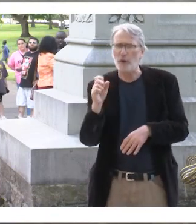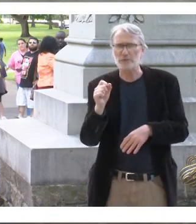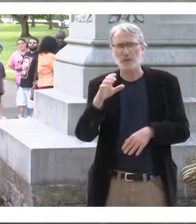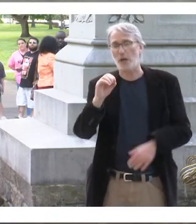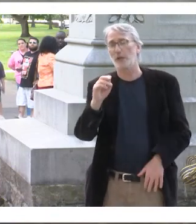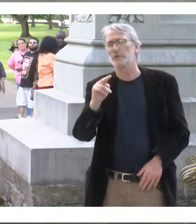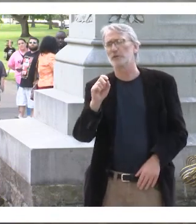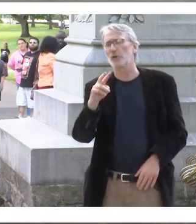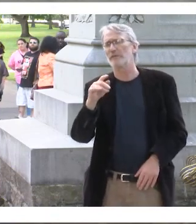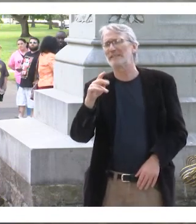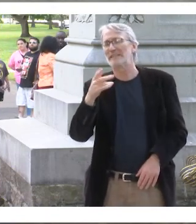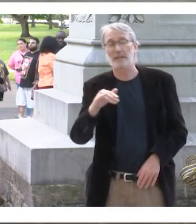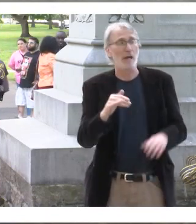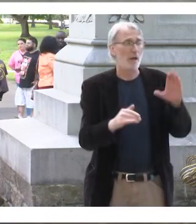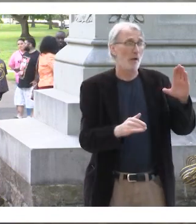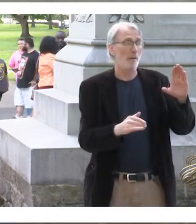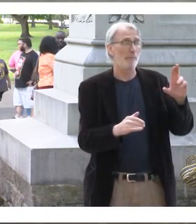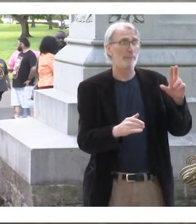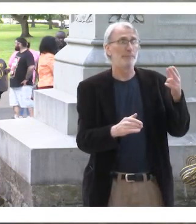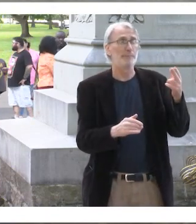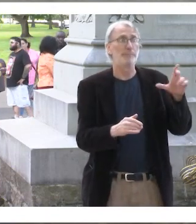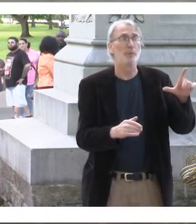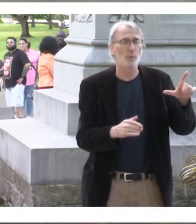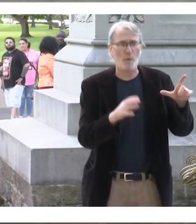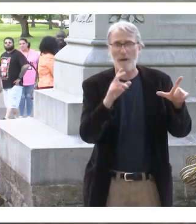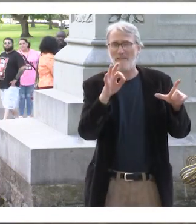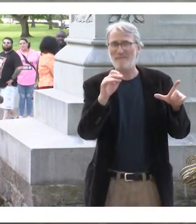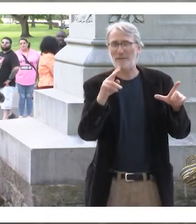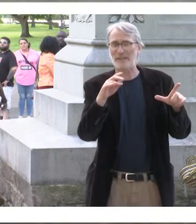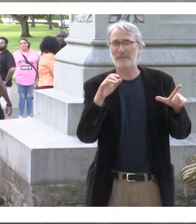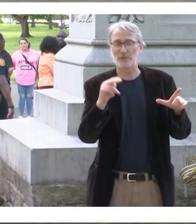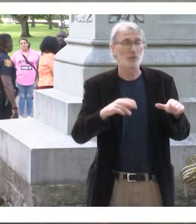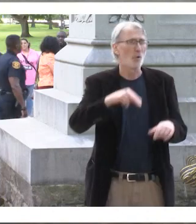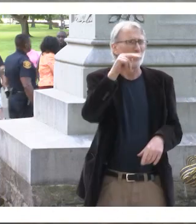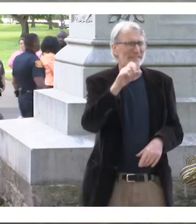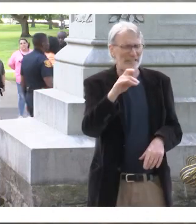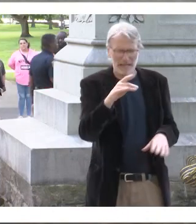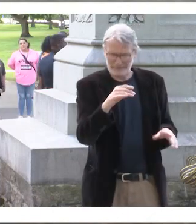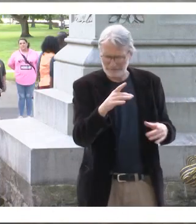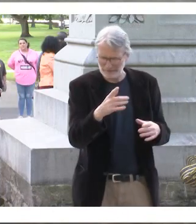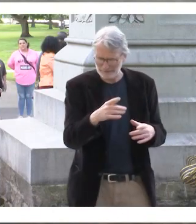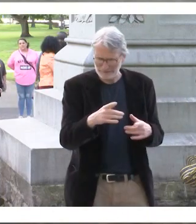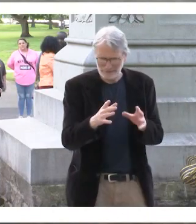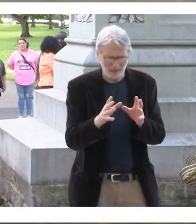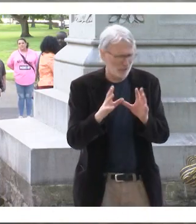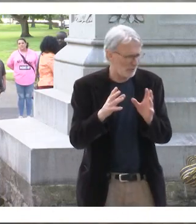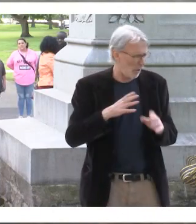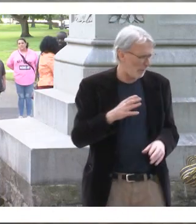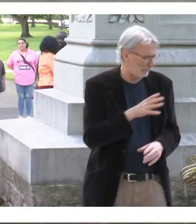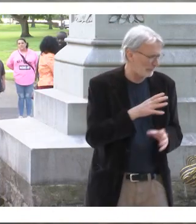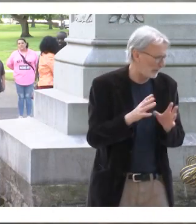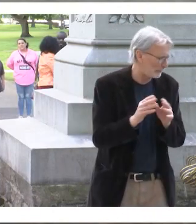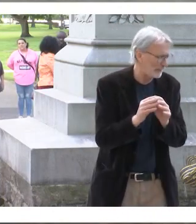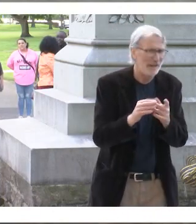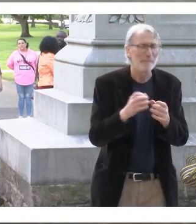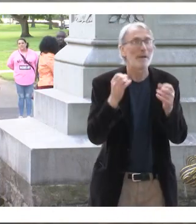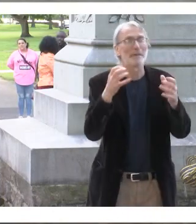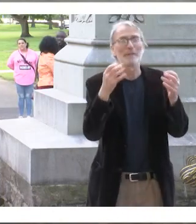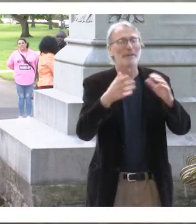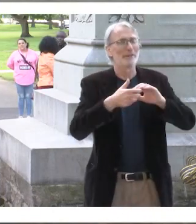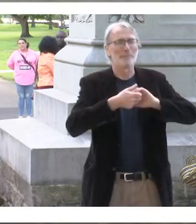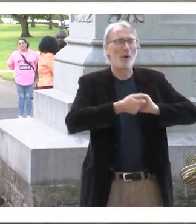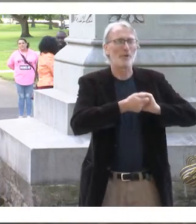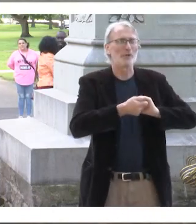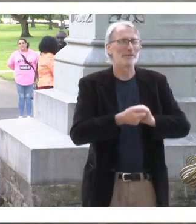Buell Foundation, the Northside Leadership Conference. I'm being tested now because I'm trying to run through everyone. So many great partners.